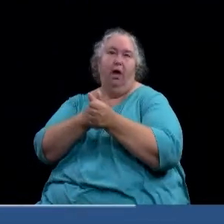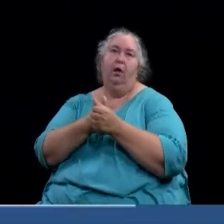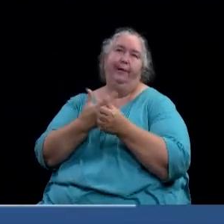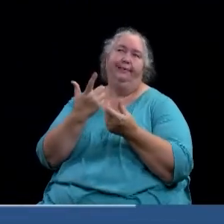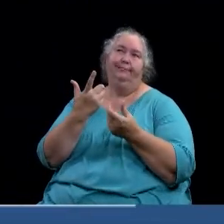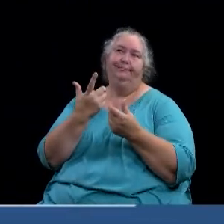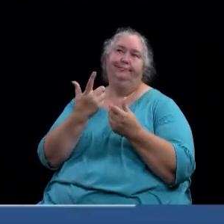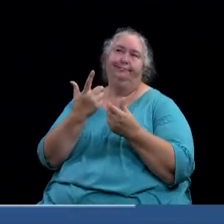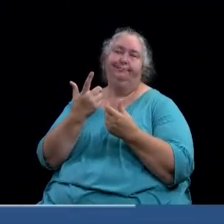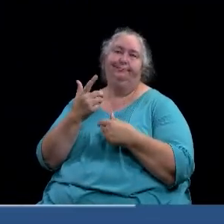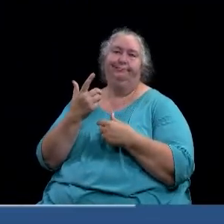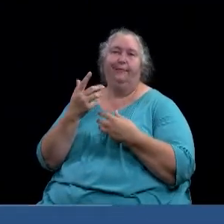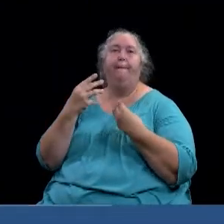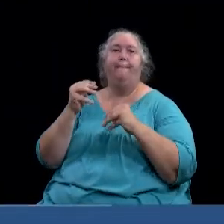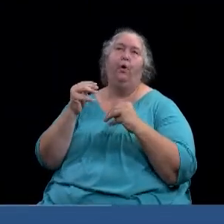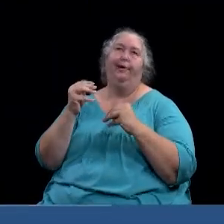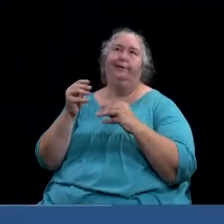conversion,